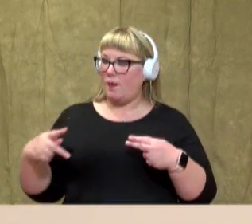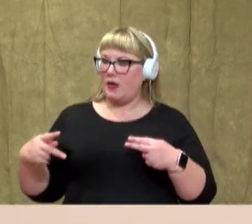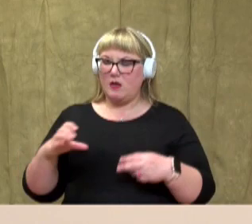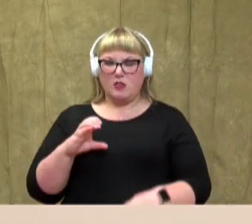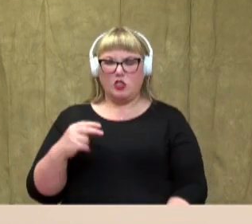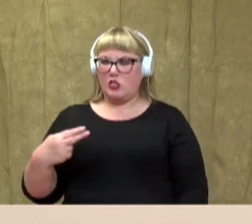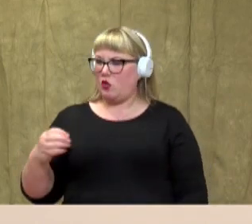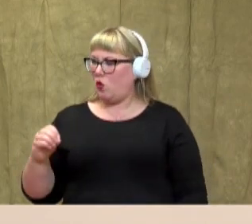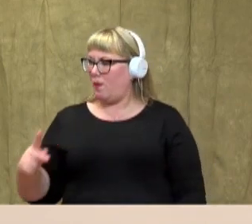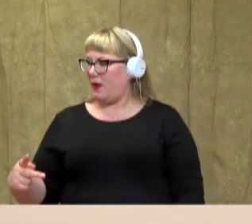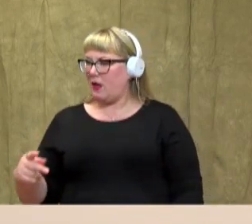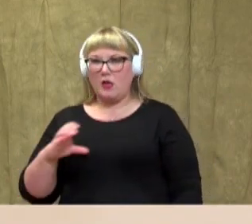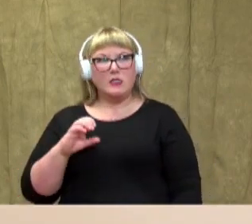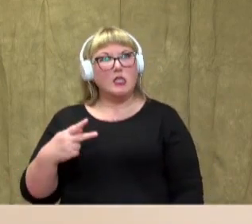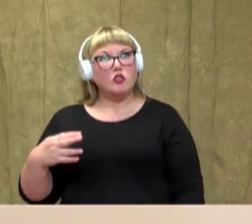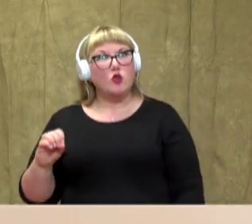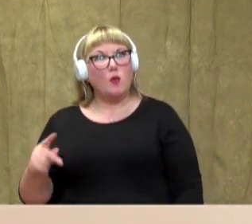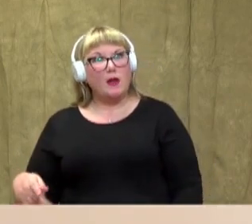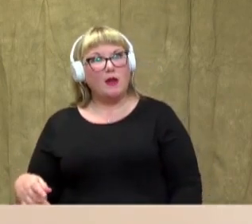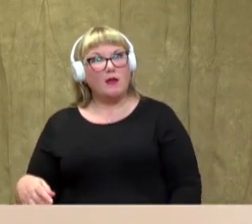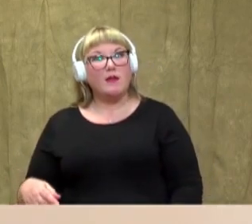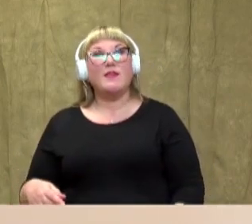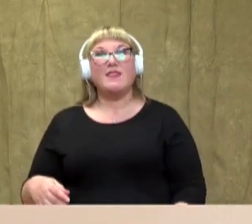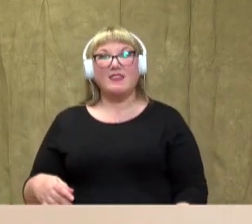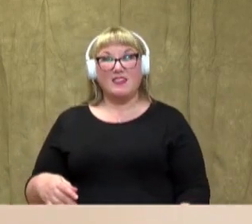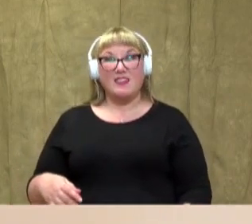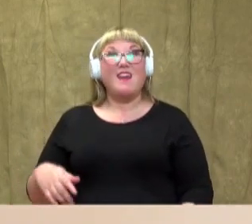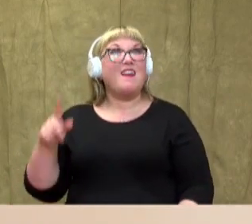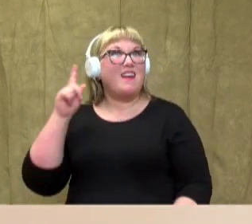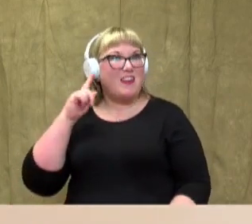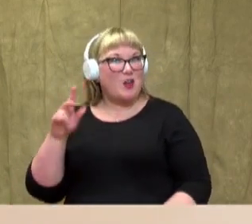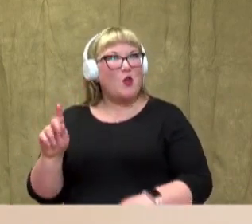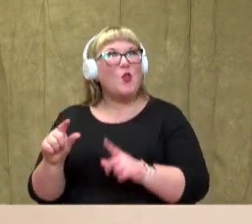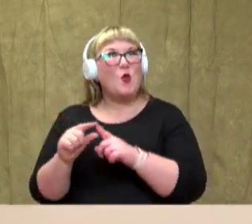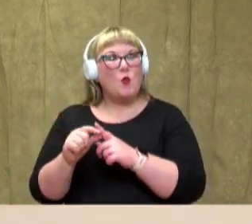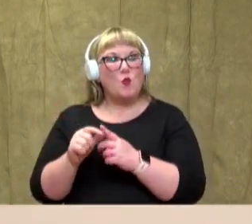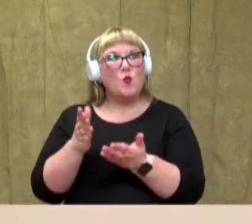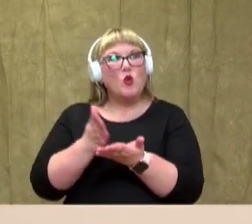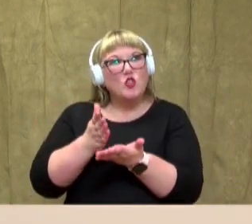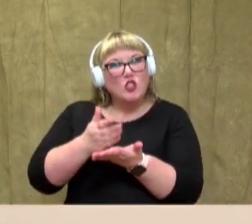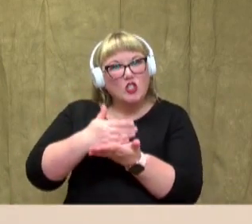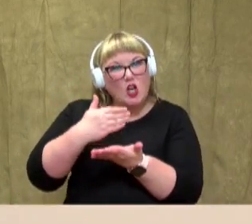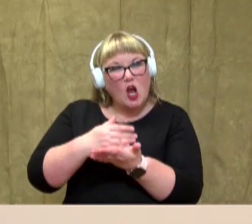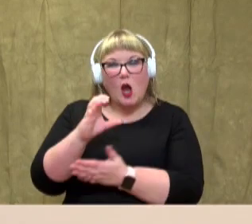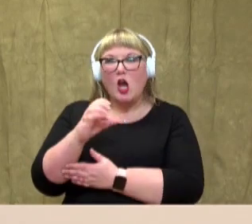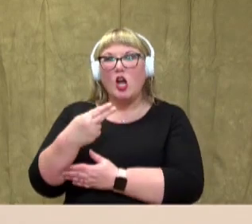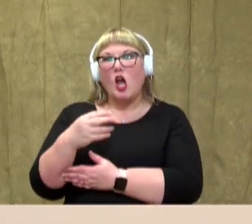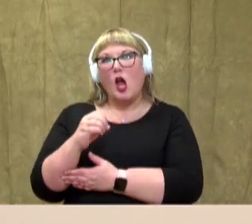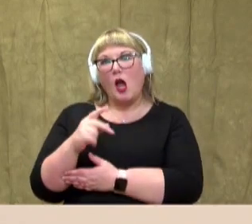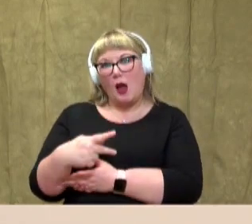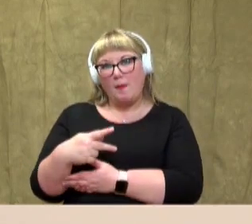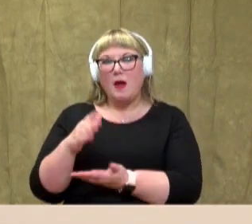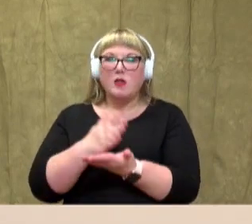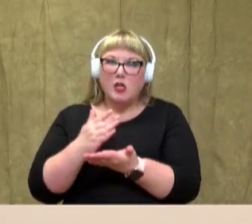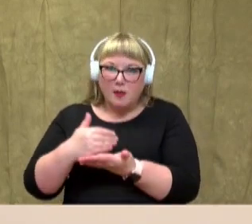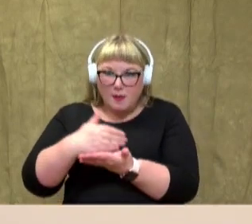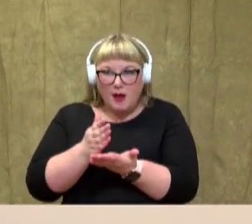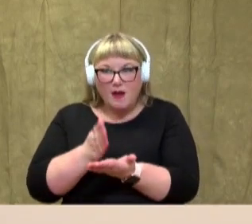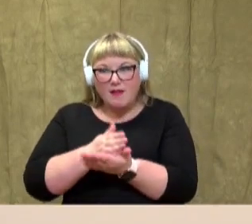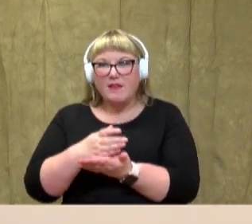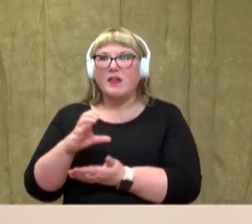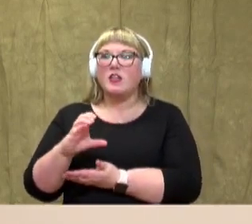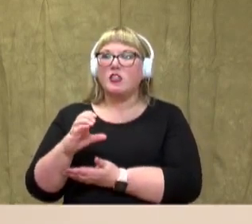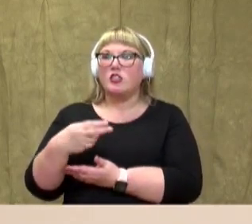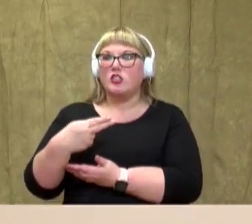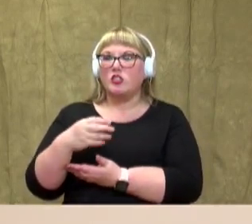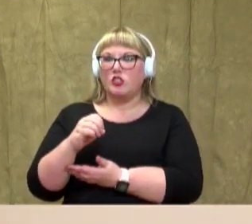Yes, great job, everyone. I hear the word chop too. We were able to go through and create a new